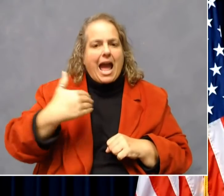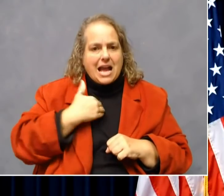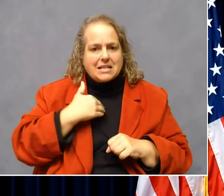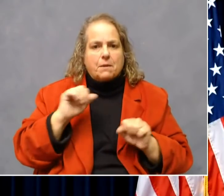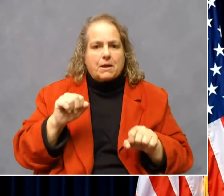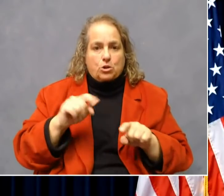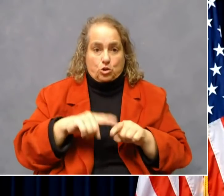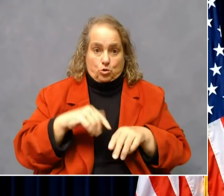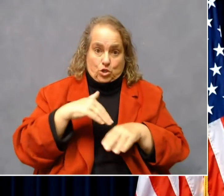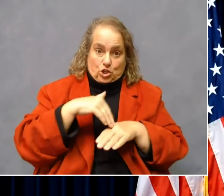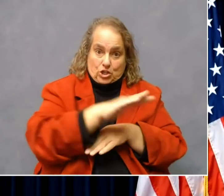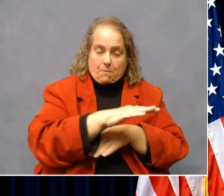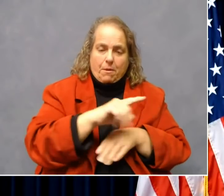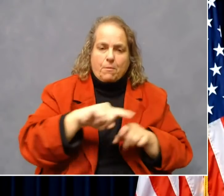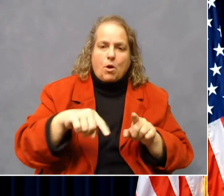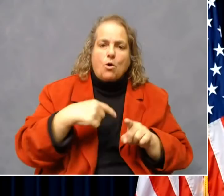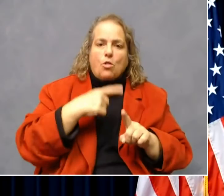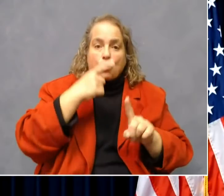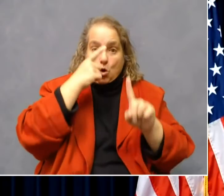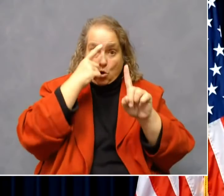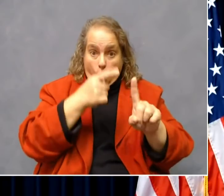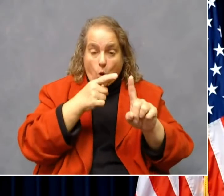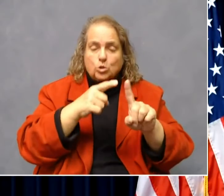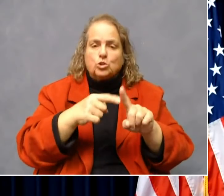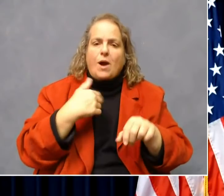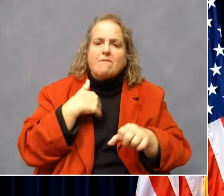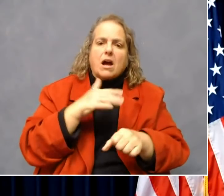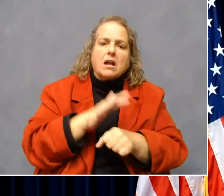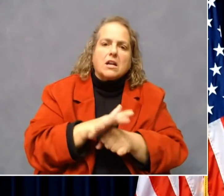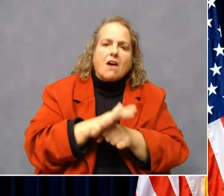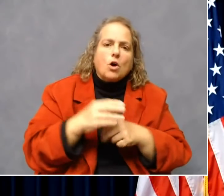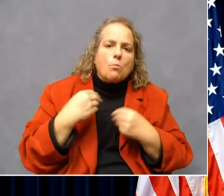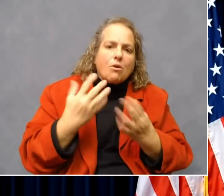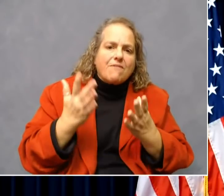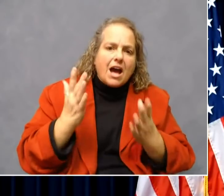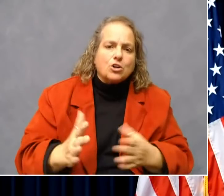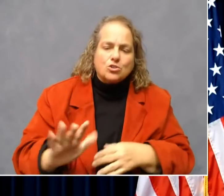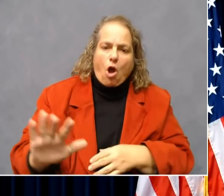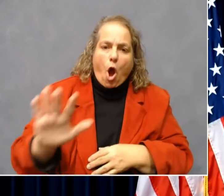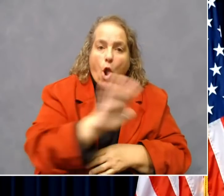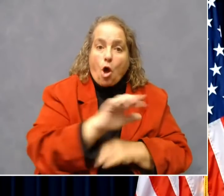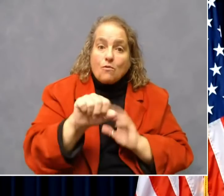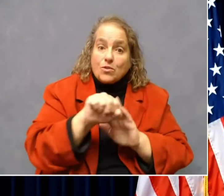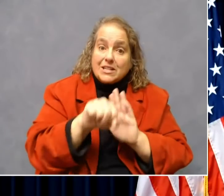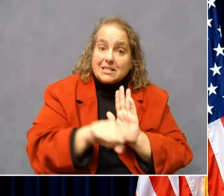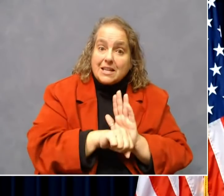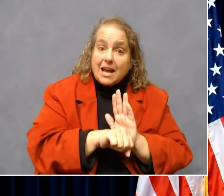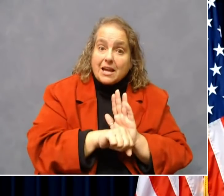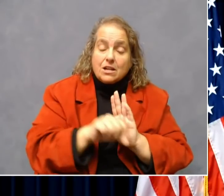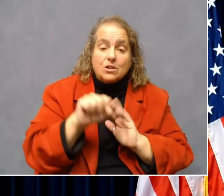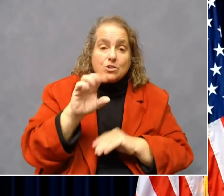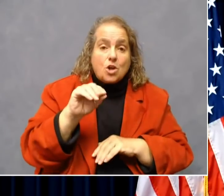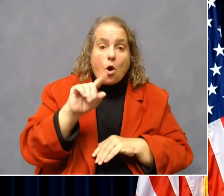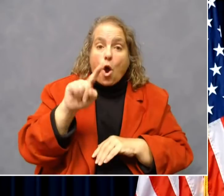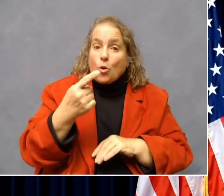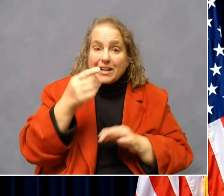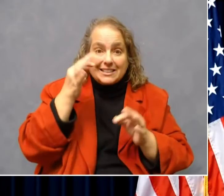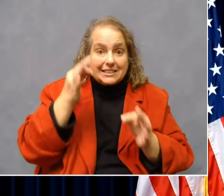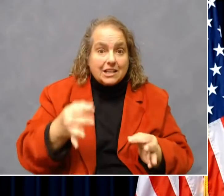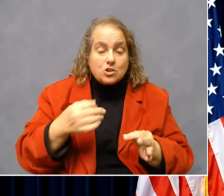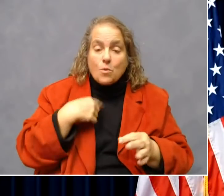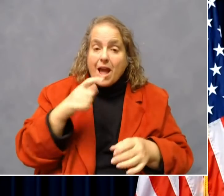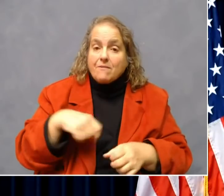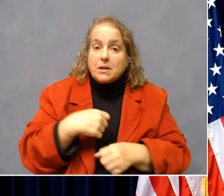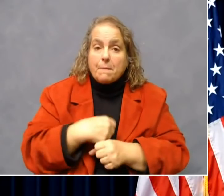goal is eventually to have enough providers everywhere in the state where the only decisions that we have to make is how many each time in